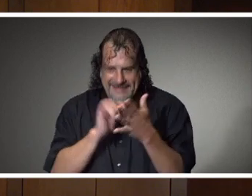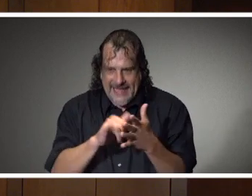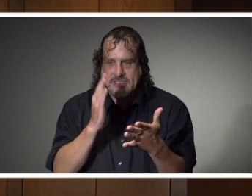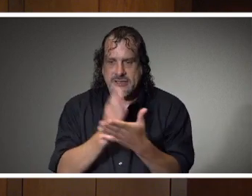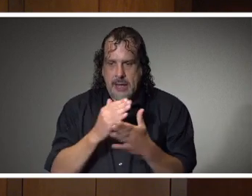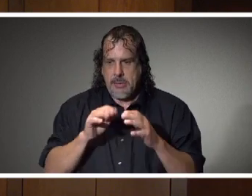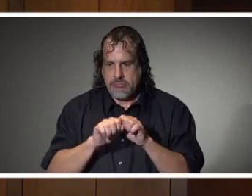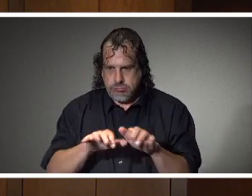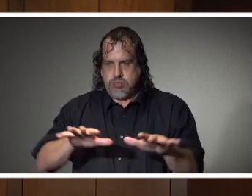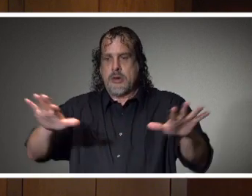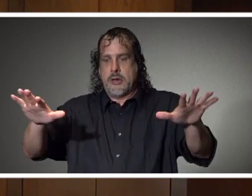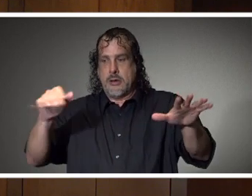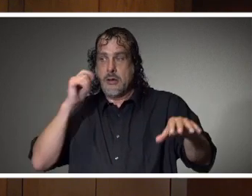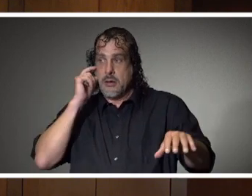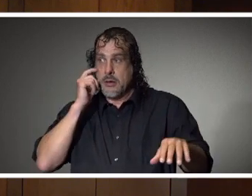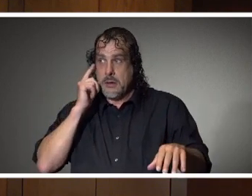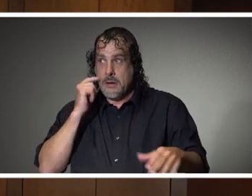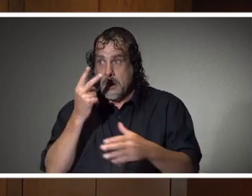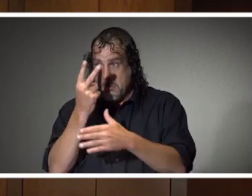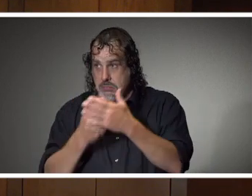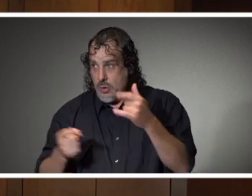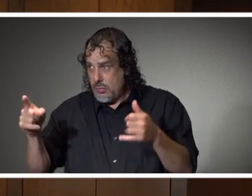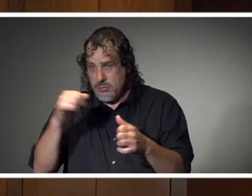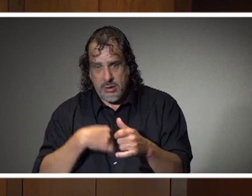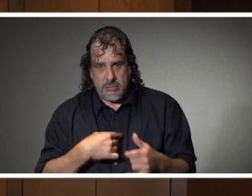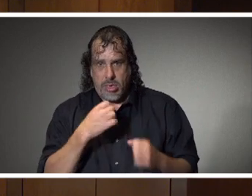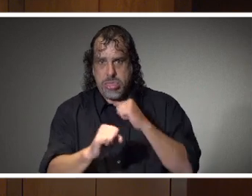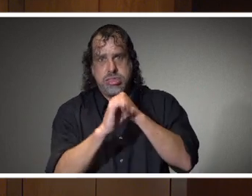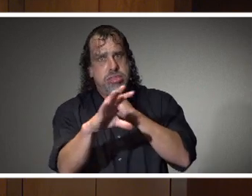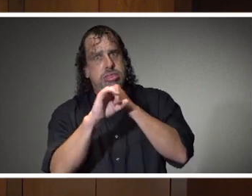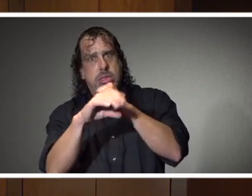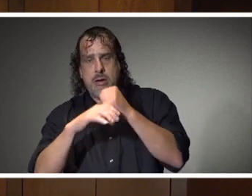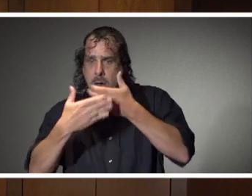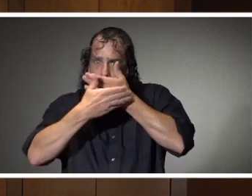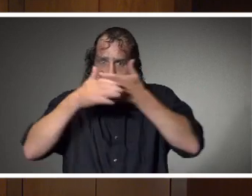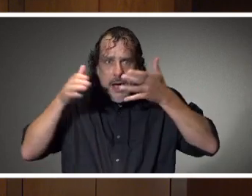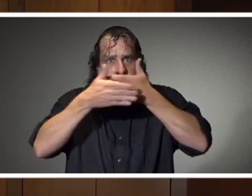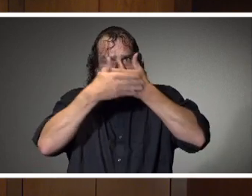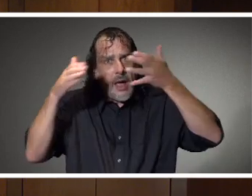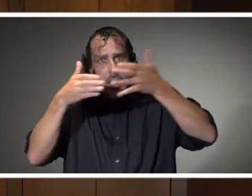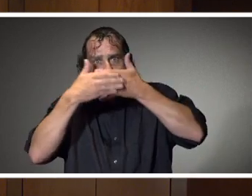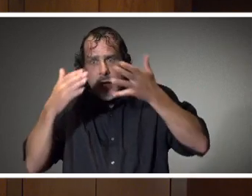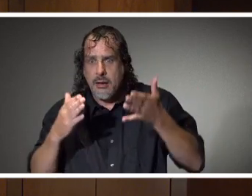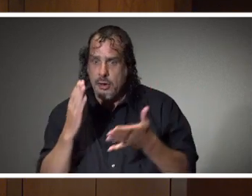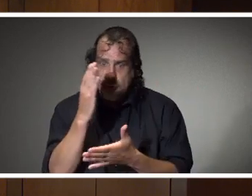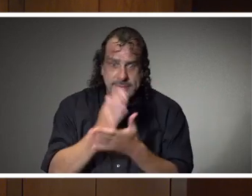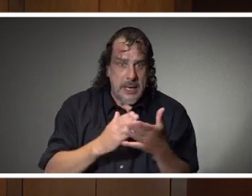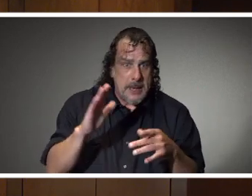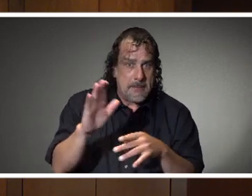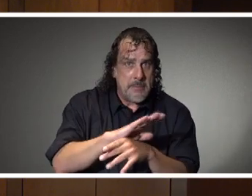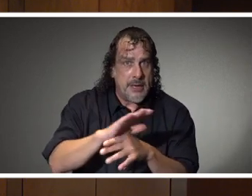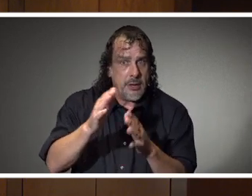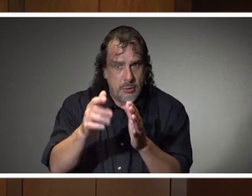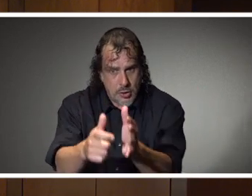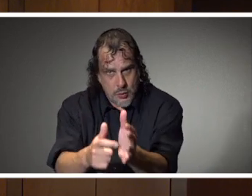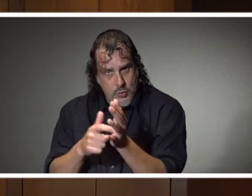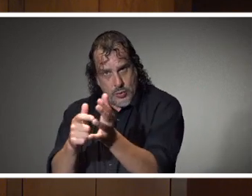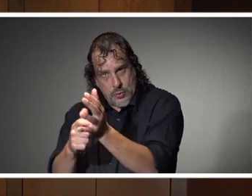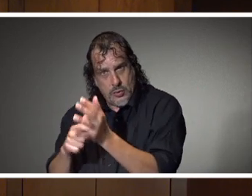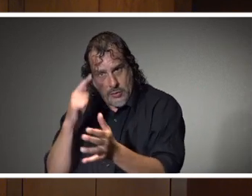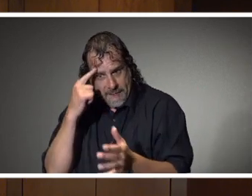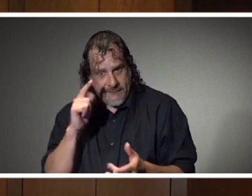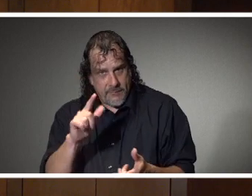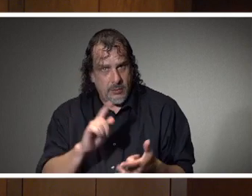spread. I know y'all both have been pretty adamant about encouraging masks, and some businesses are requiring fewer